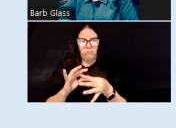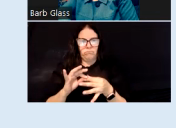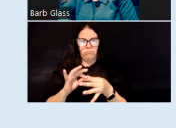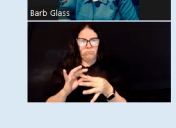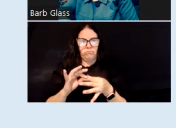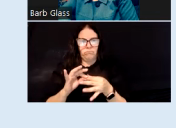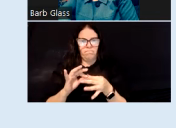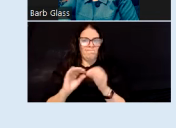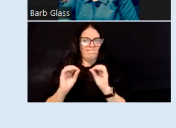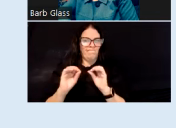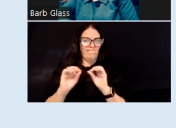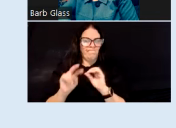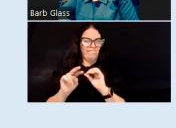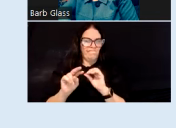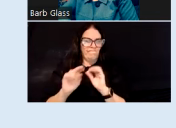Okay.